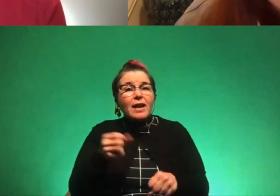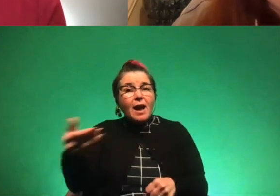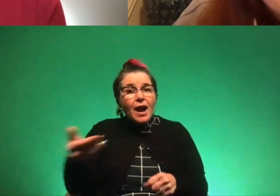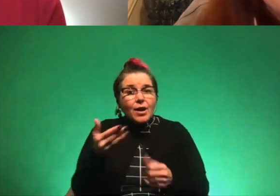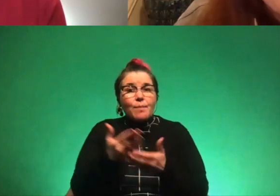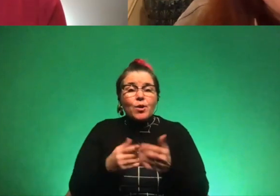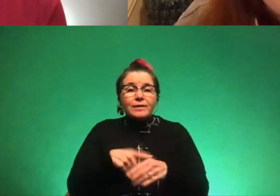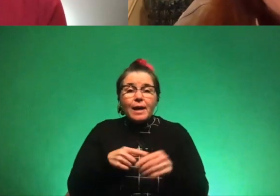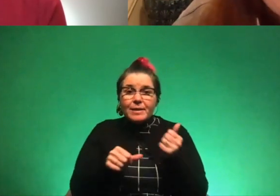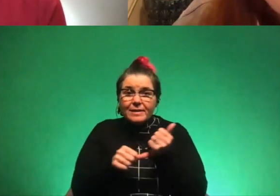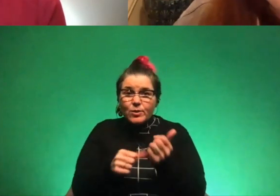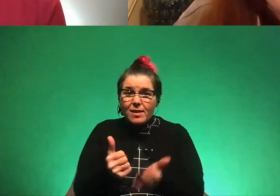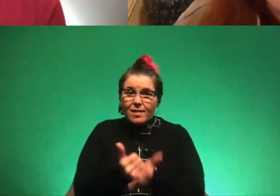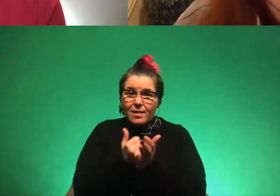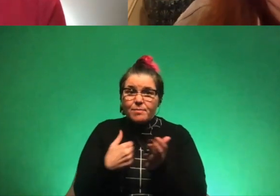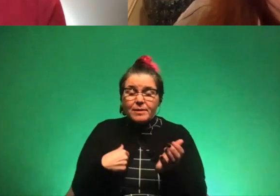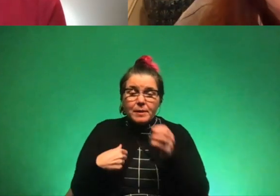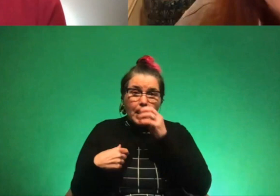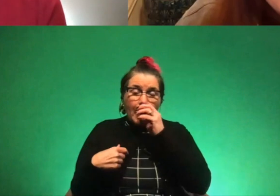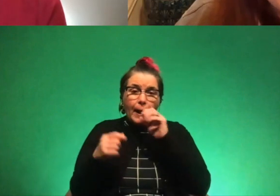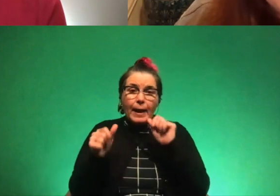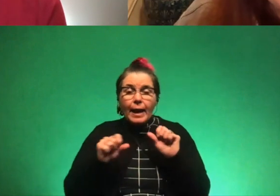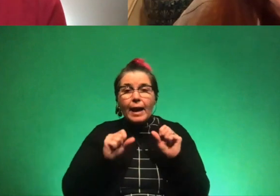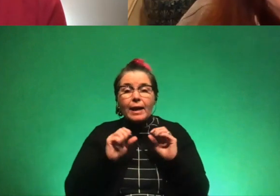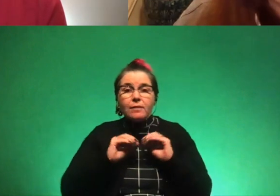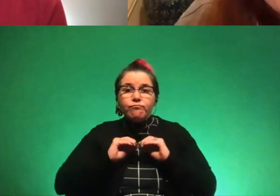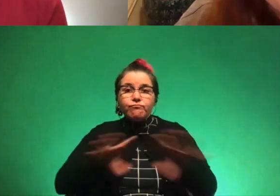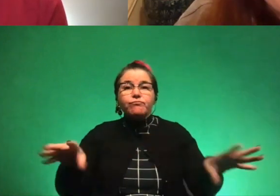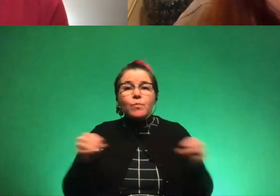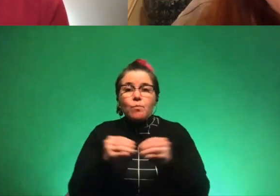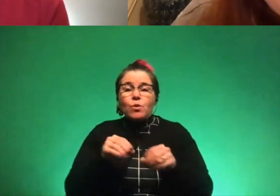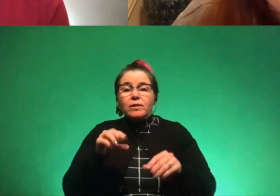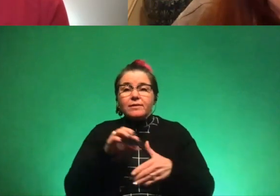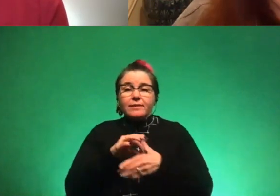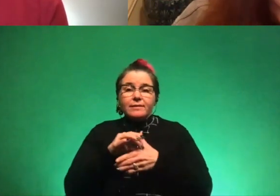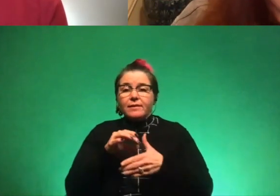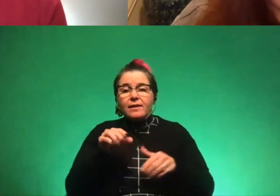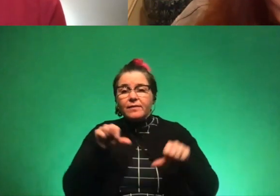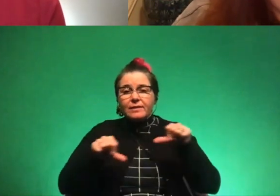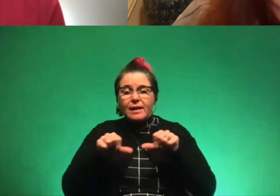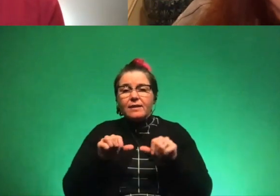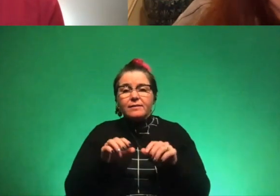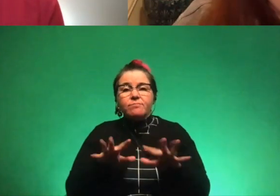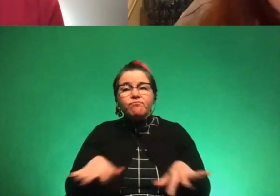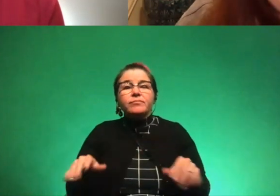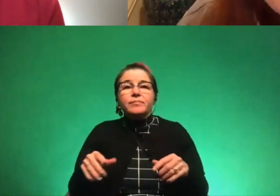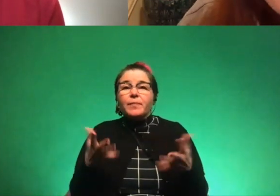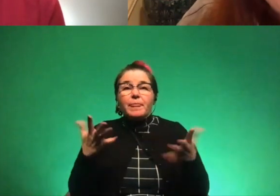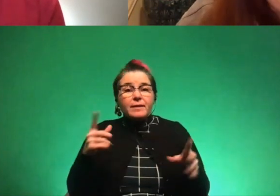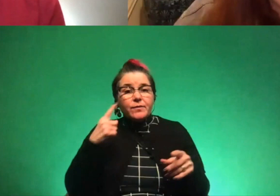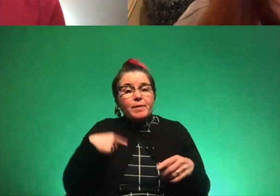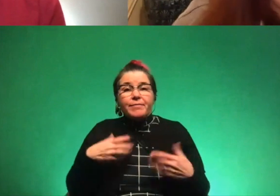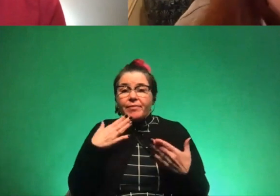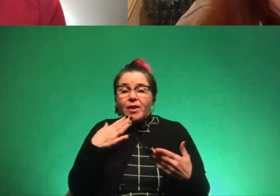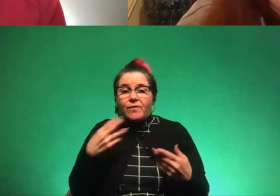part-time assistant to help me out so that we can put more good science out there. So that's it for me. Thank you